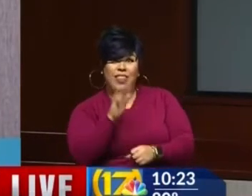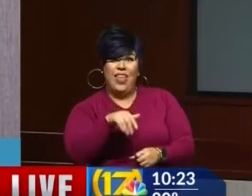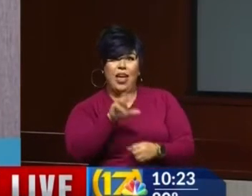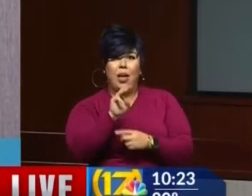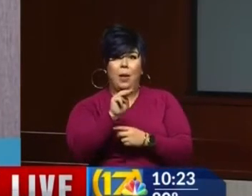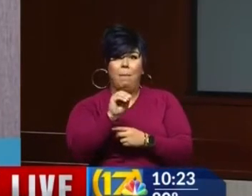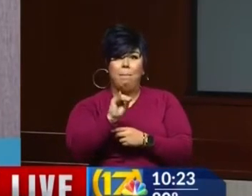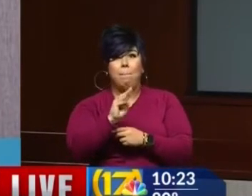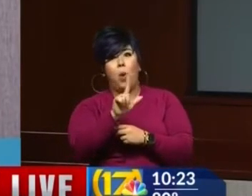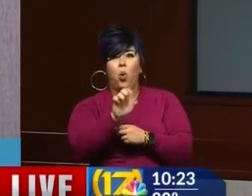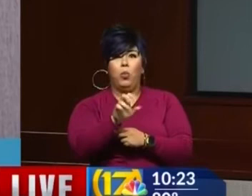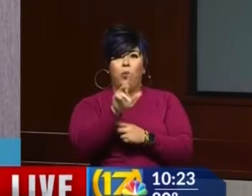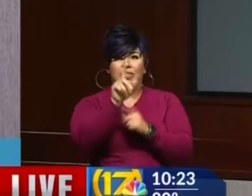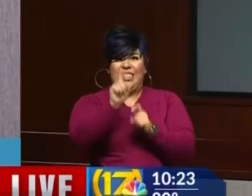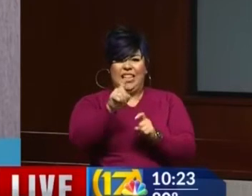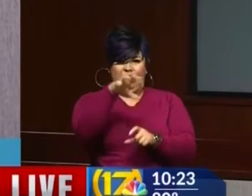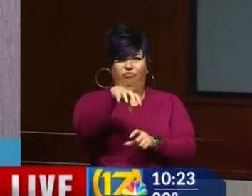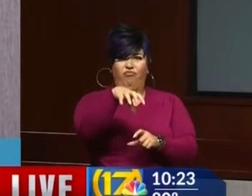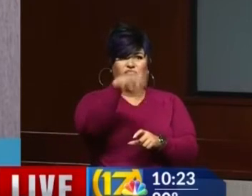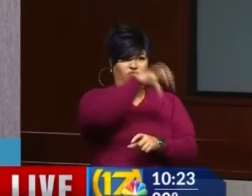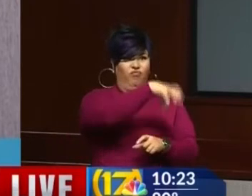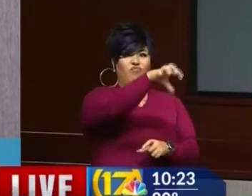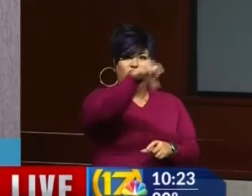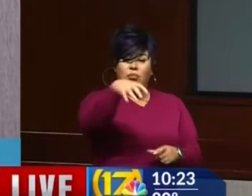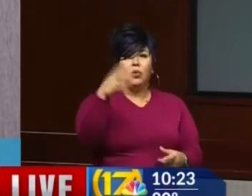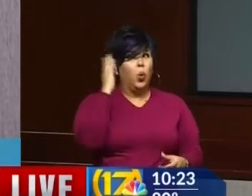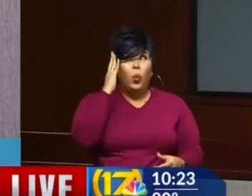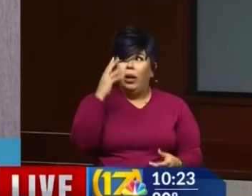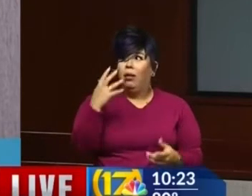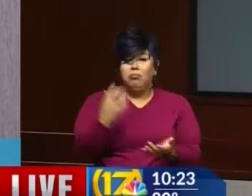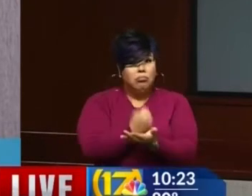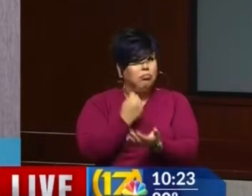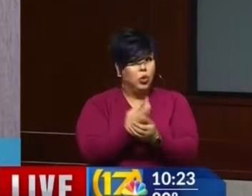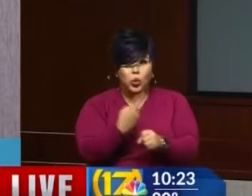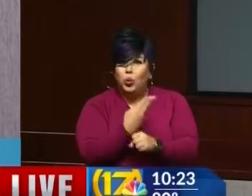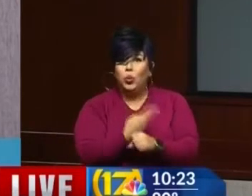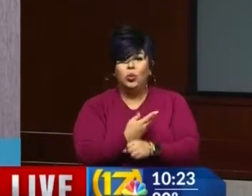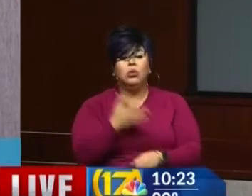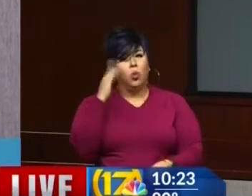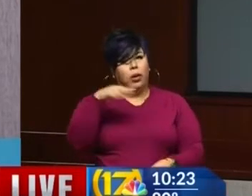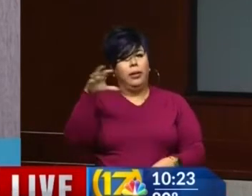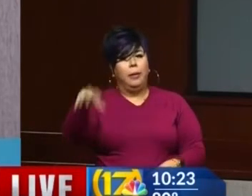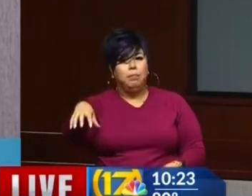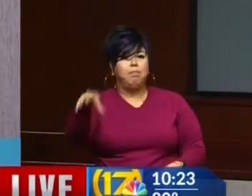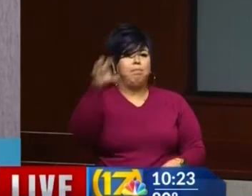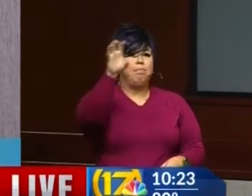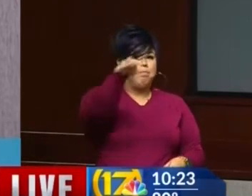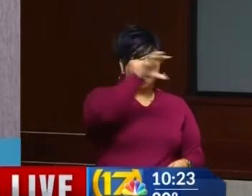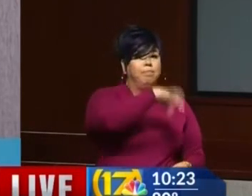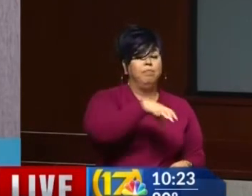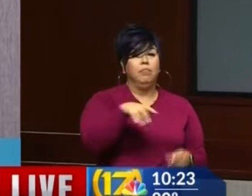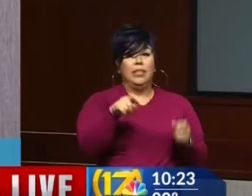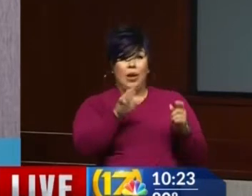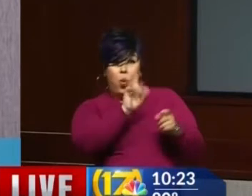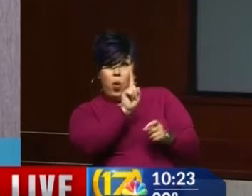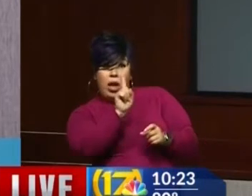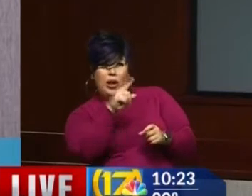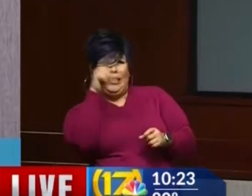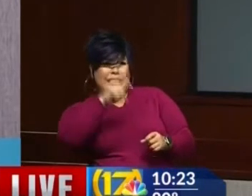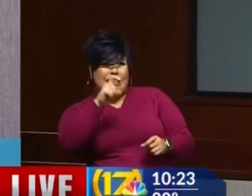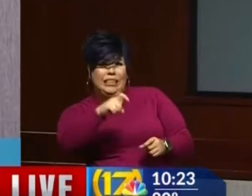this community for weeks to come. We'll be moving it around, strategically positioning it to